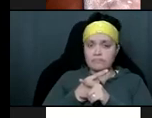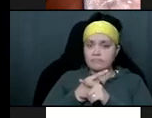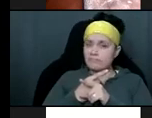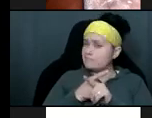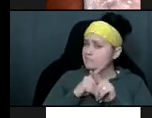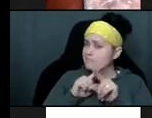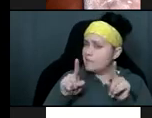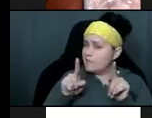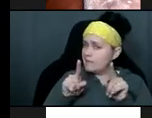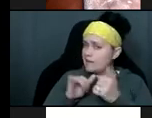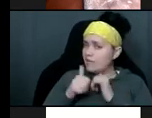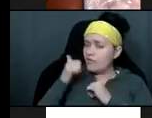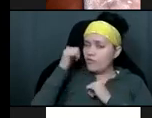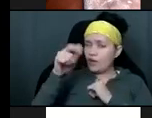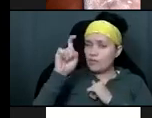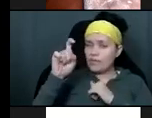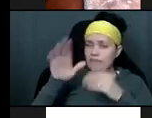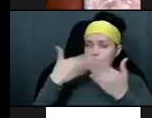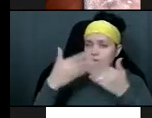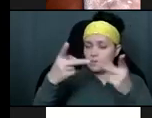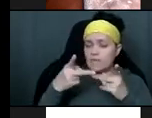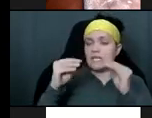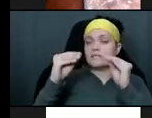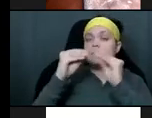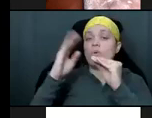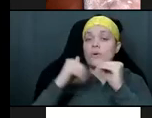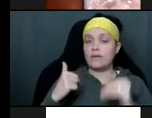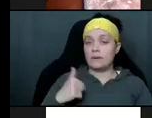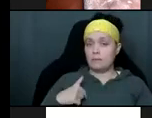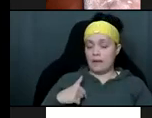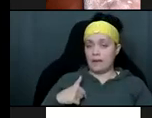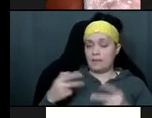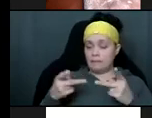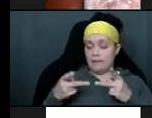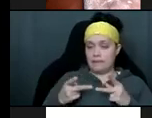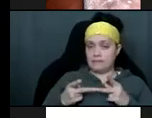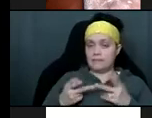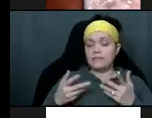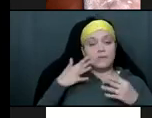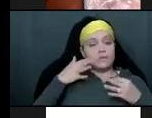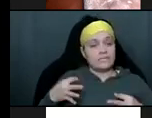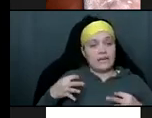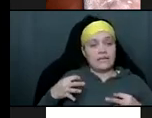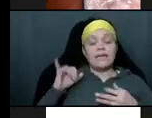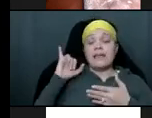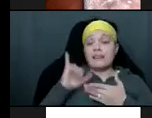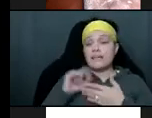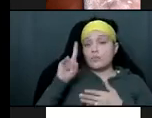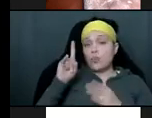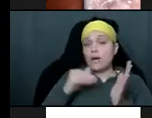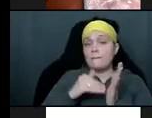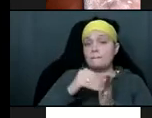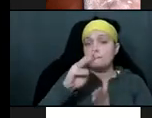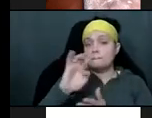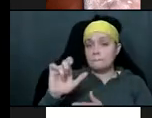far do I have to go till I get to a place that has even more, even more? So I decided that would be 1,000,000.